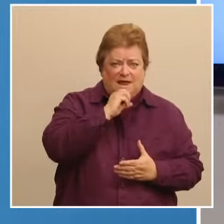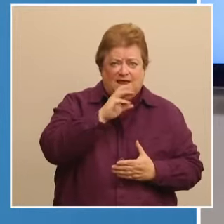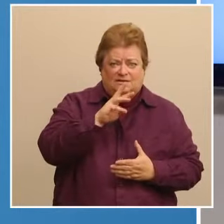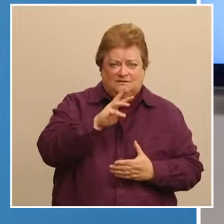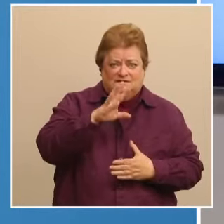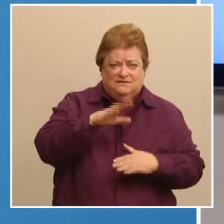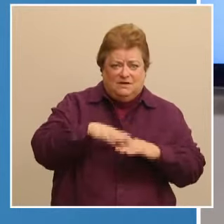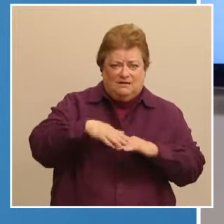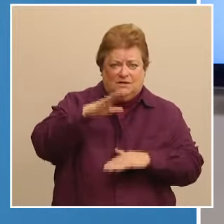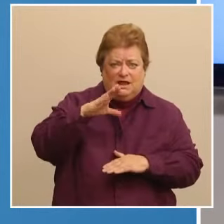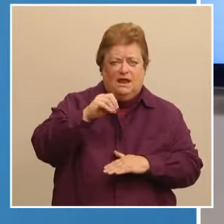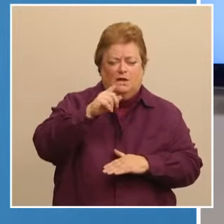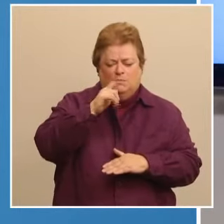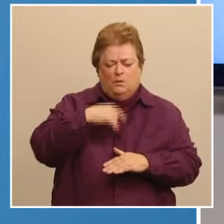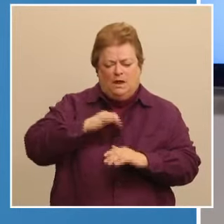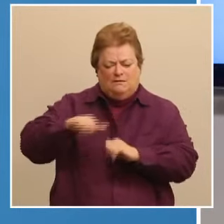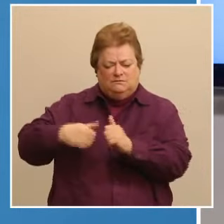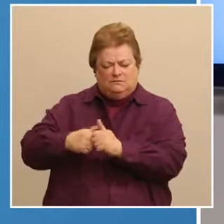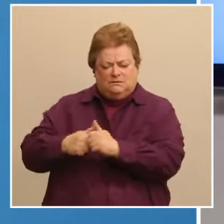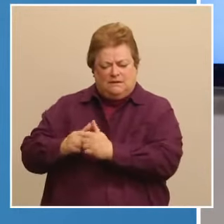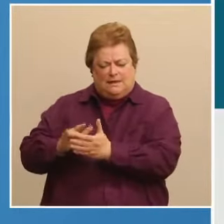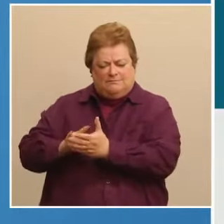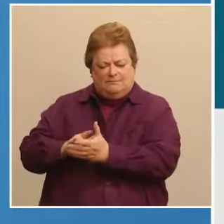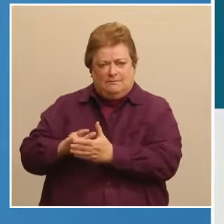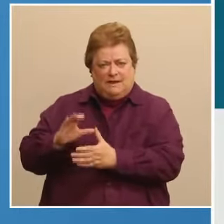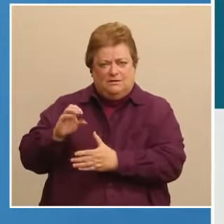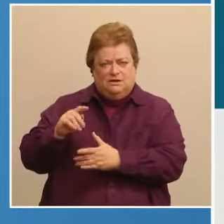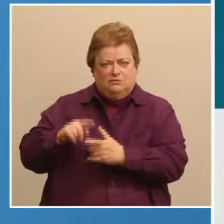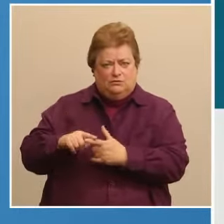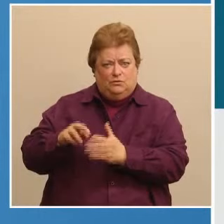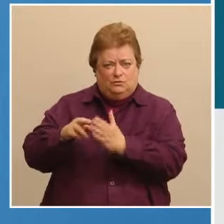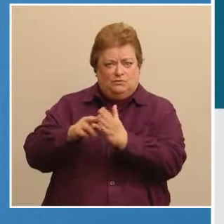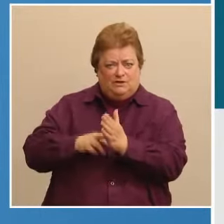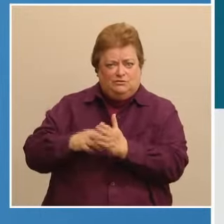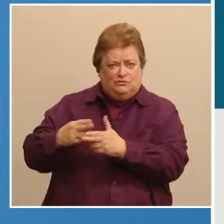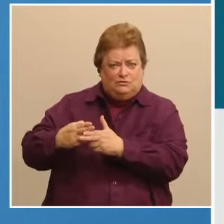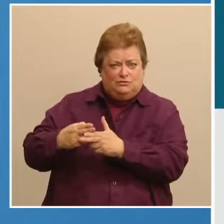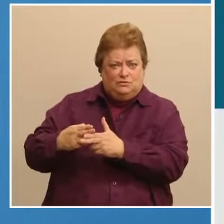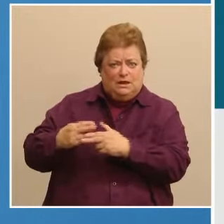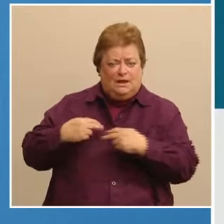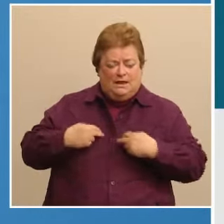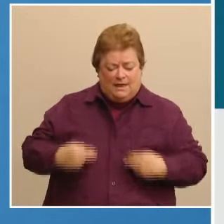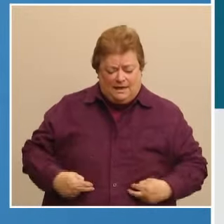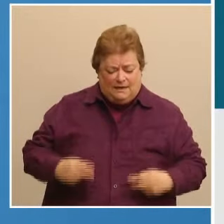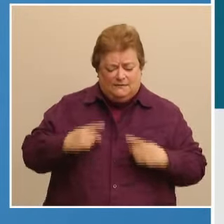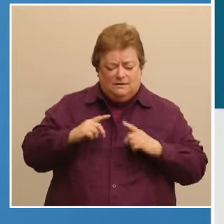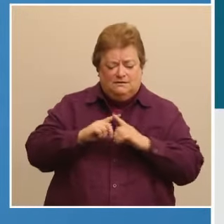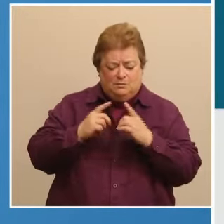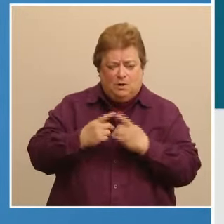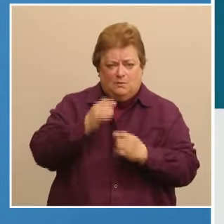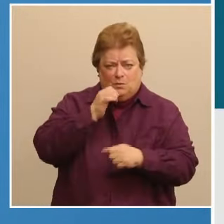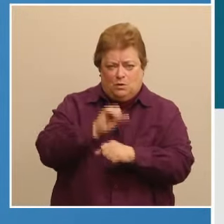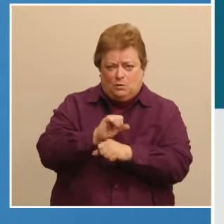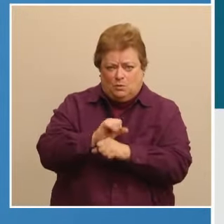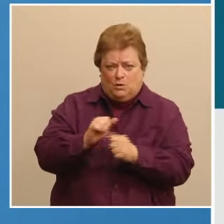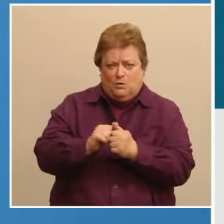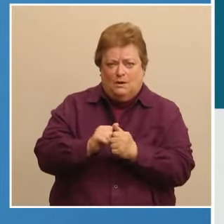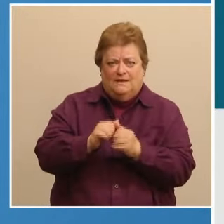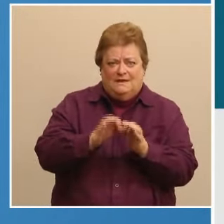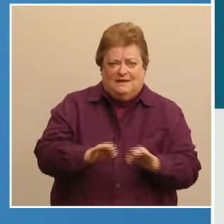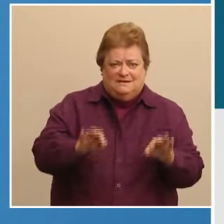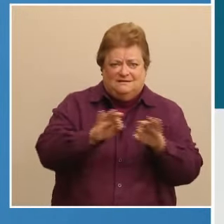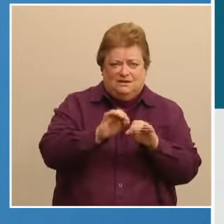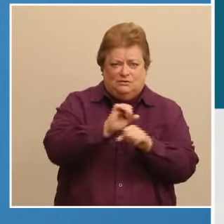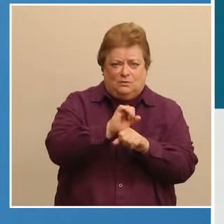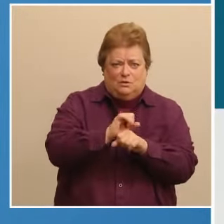with underlying medical conditions to register soon. The health department will work with essential workers and their